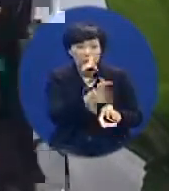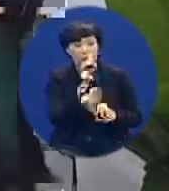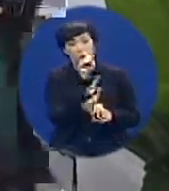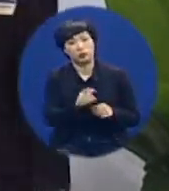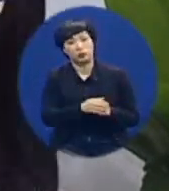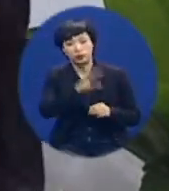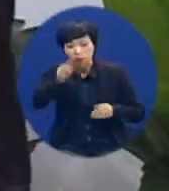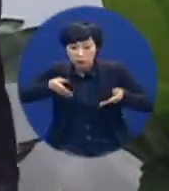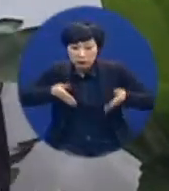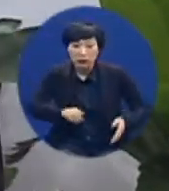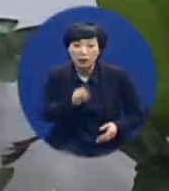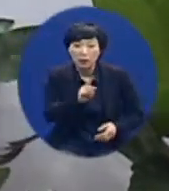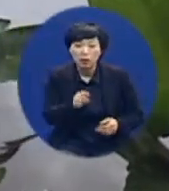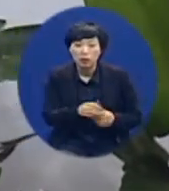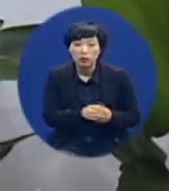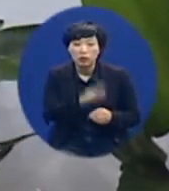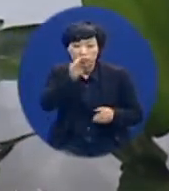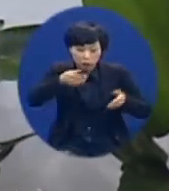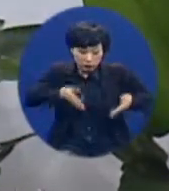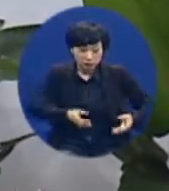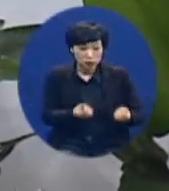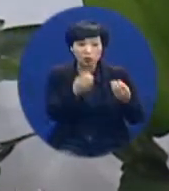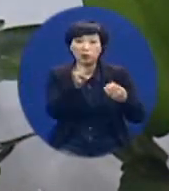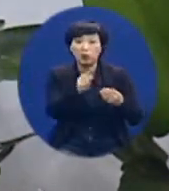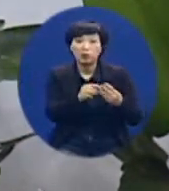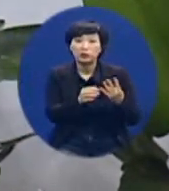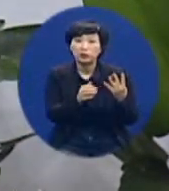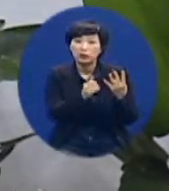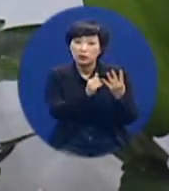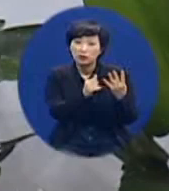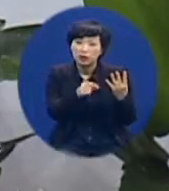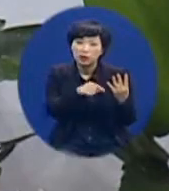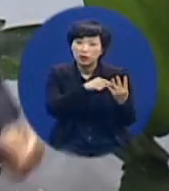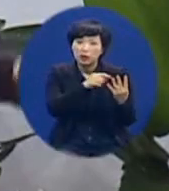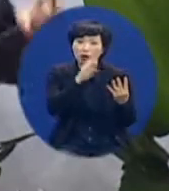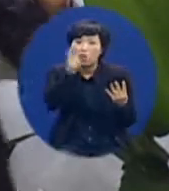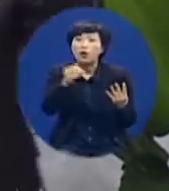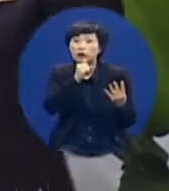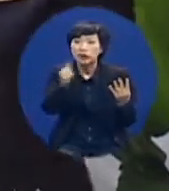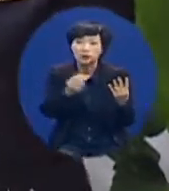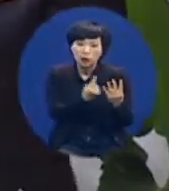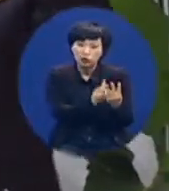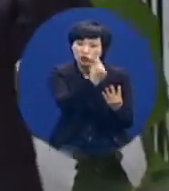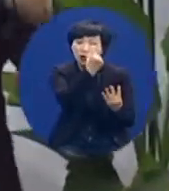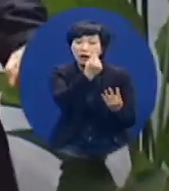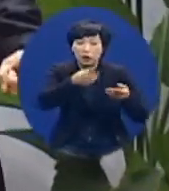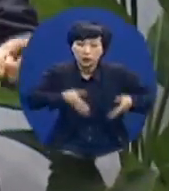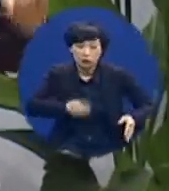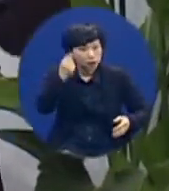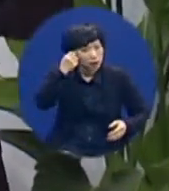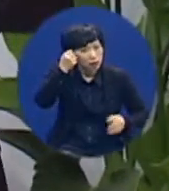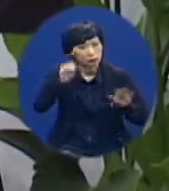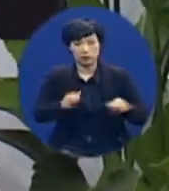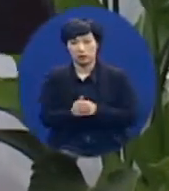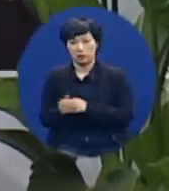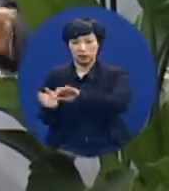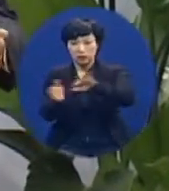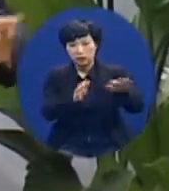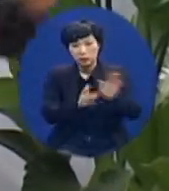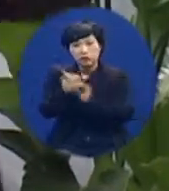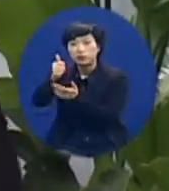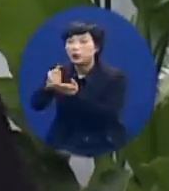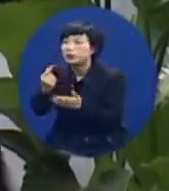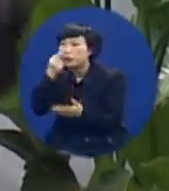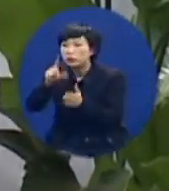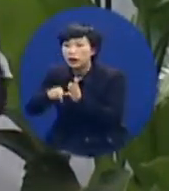one of the four saints of humans on Christmas Day. But if you learn from Jesus, you will